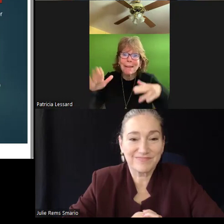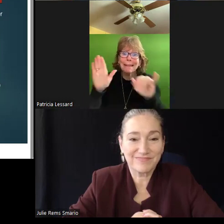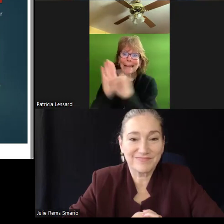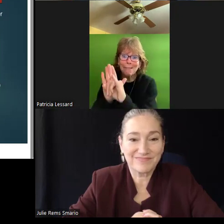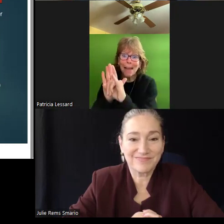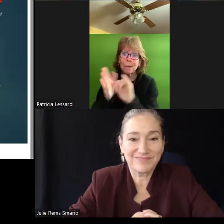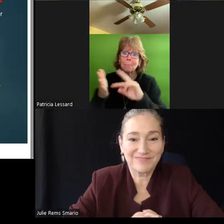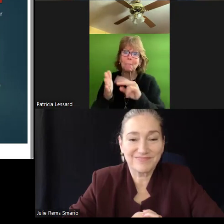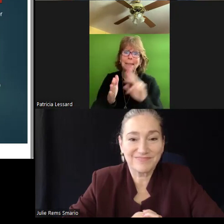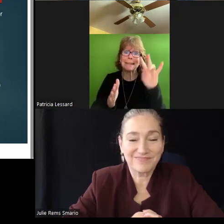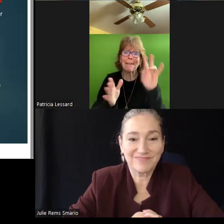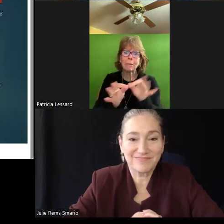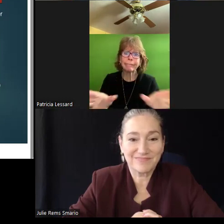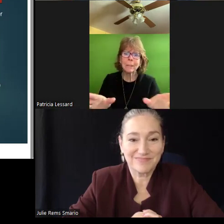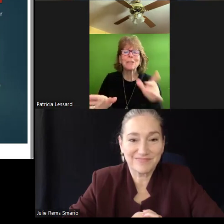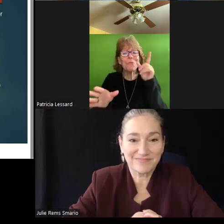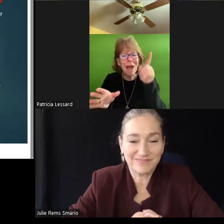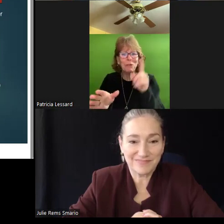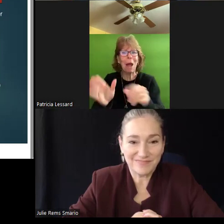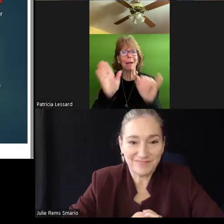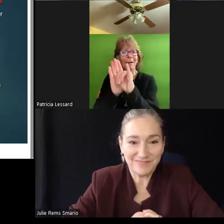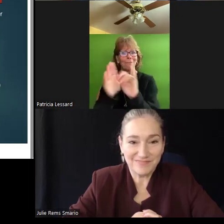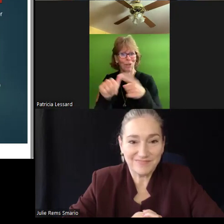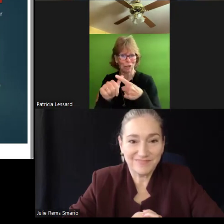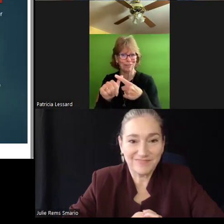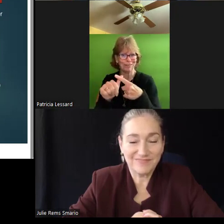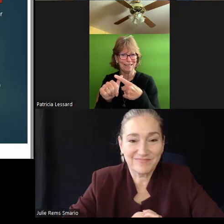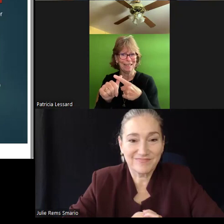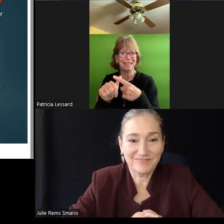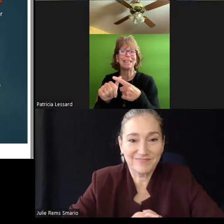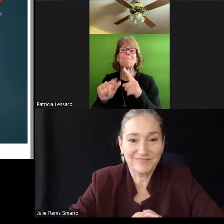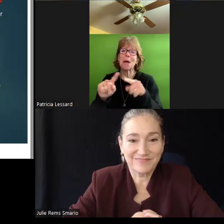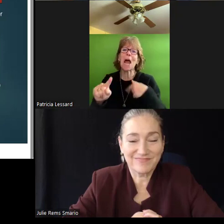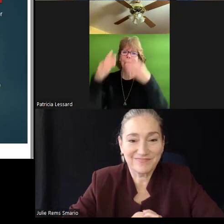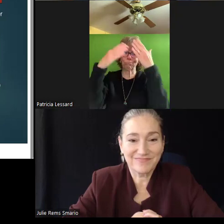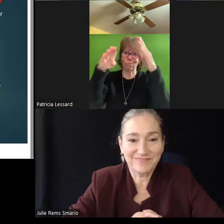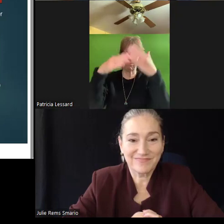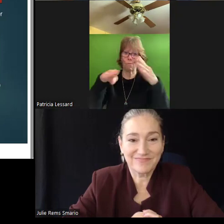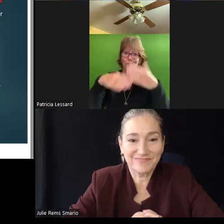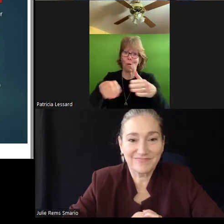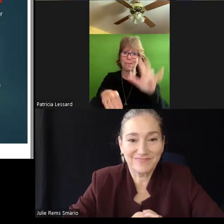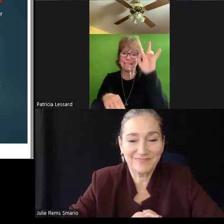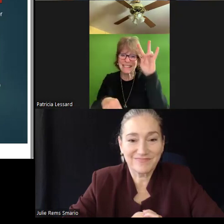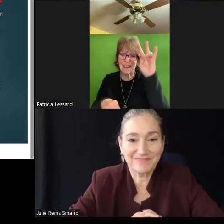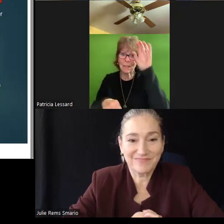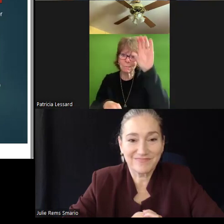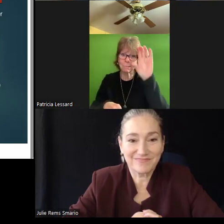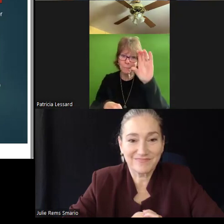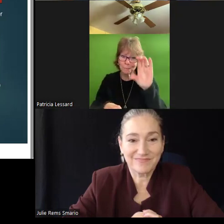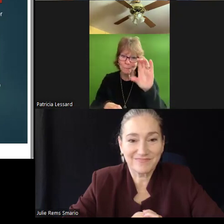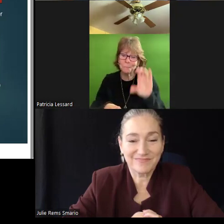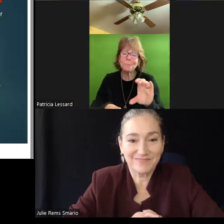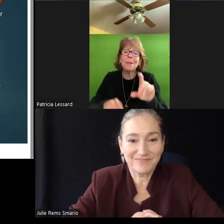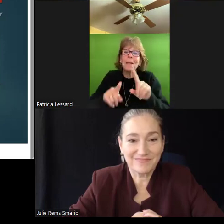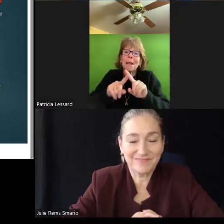different parts. But as you can see, we think the care of children who are deaf and hard of hearing